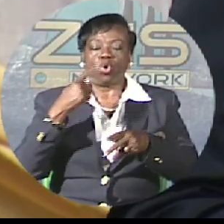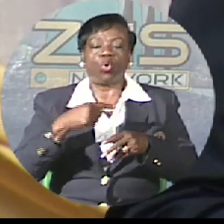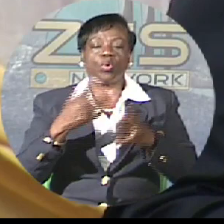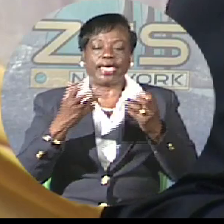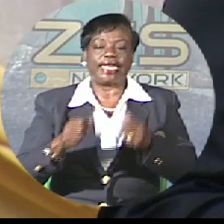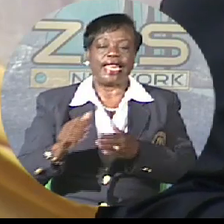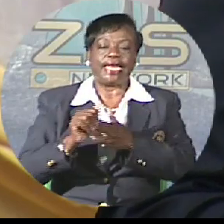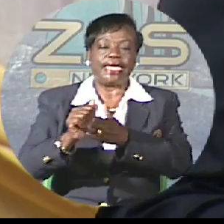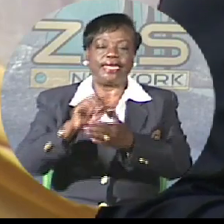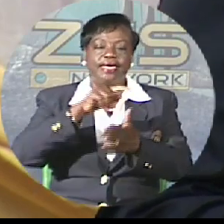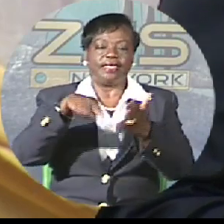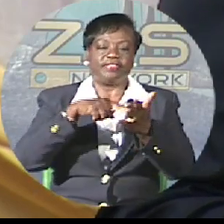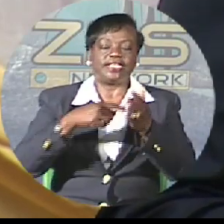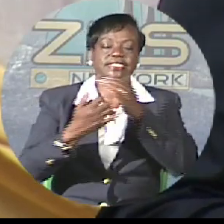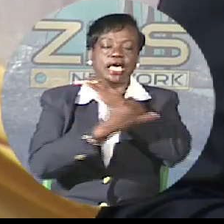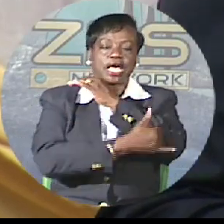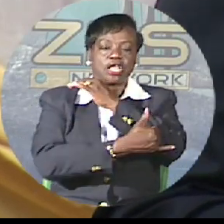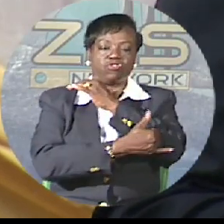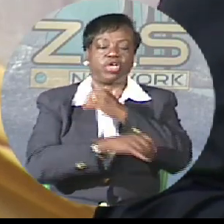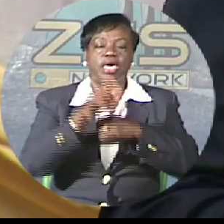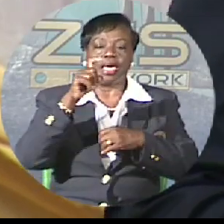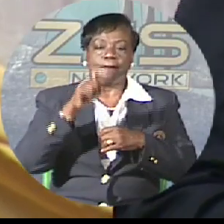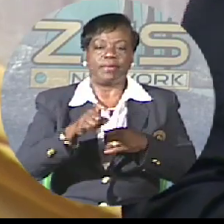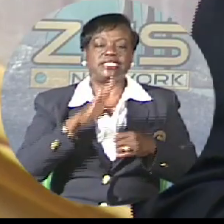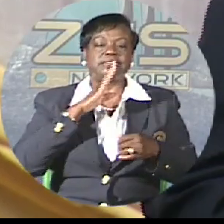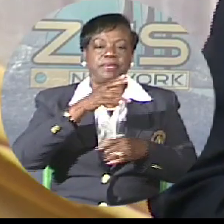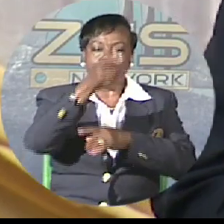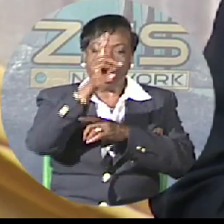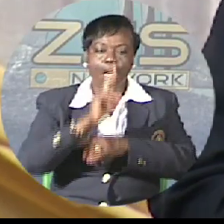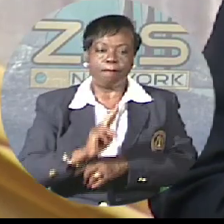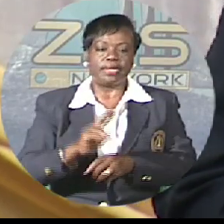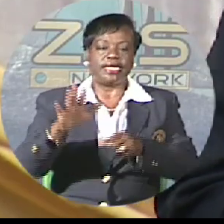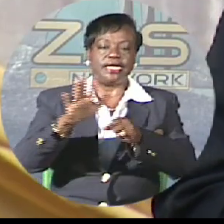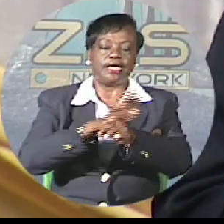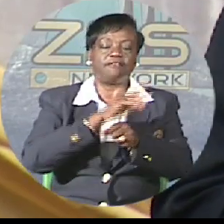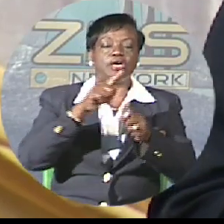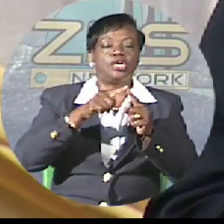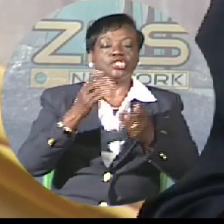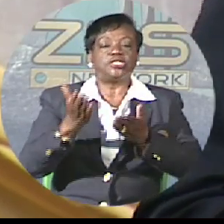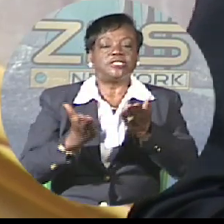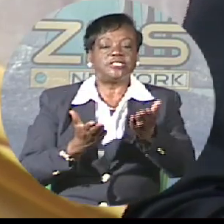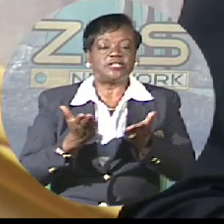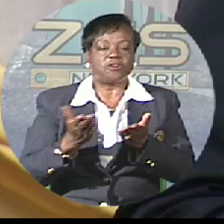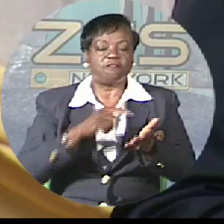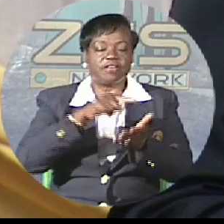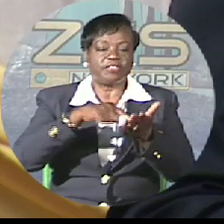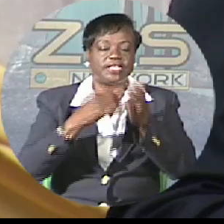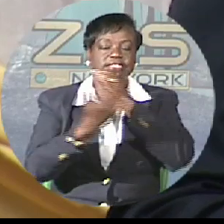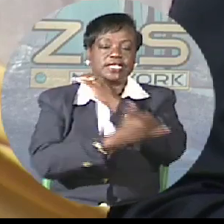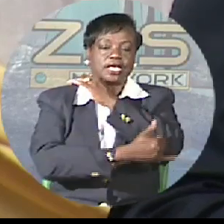country must also be humble enough to serve this country.